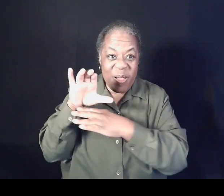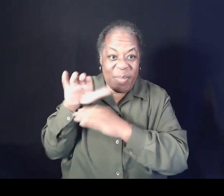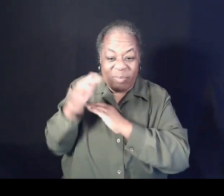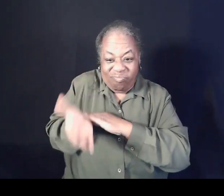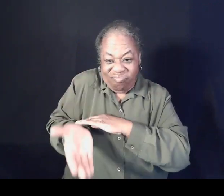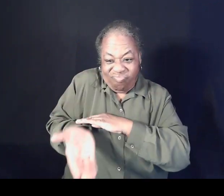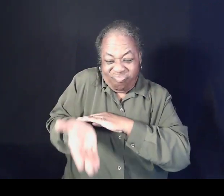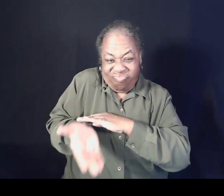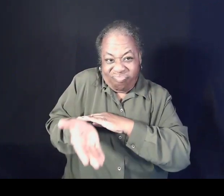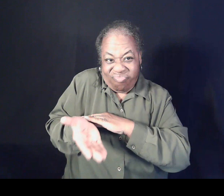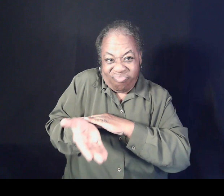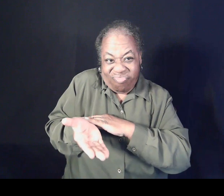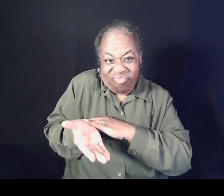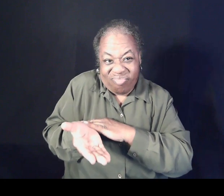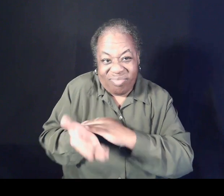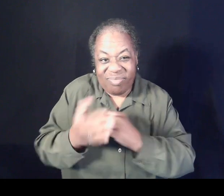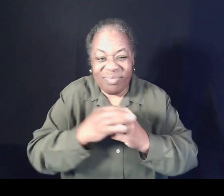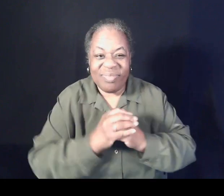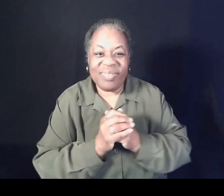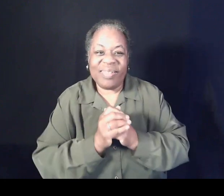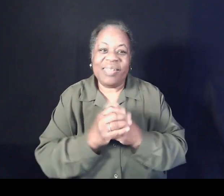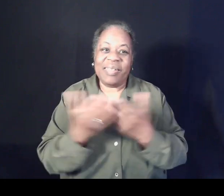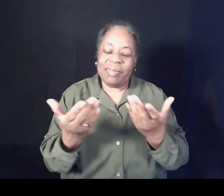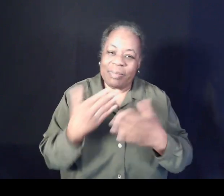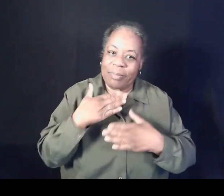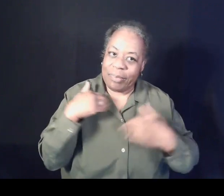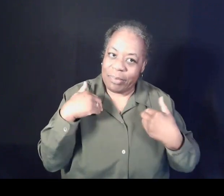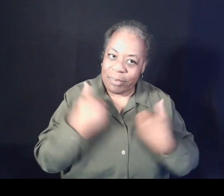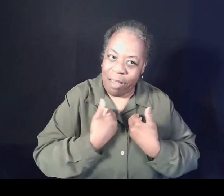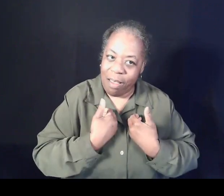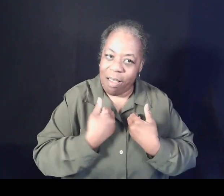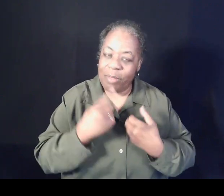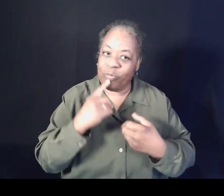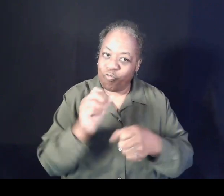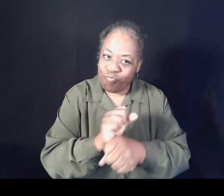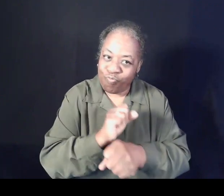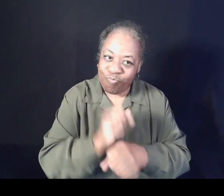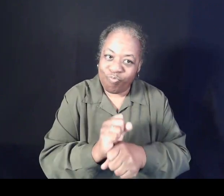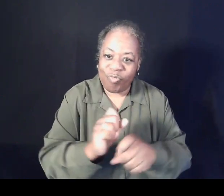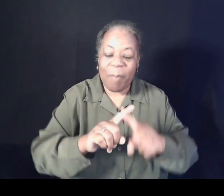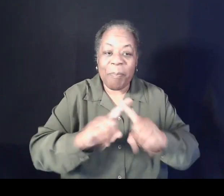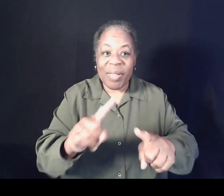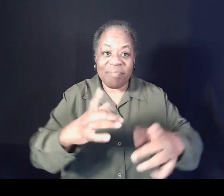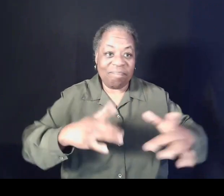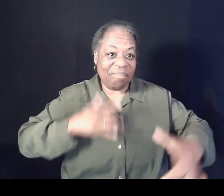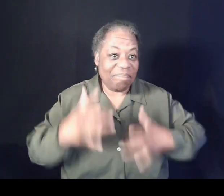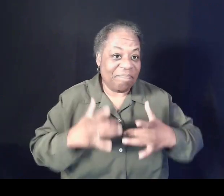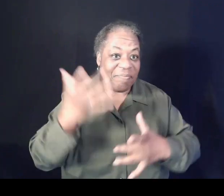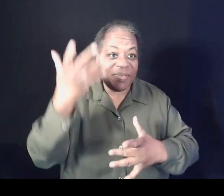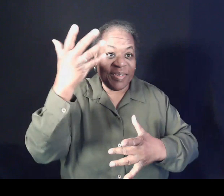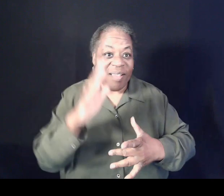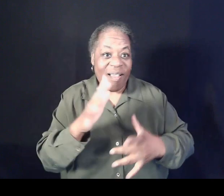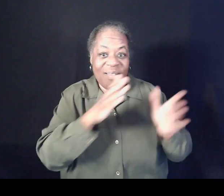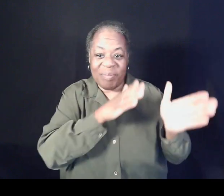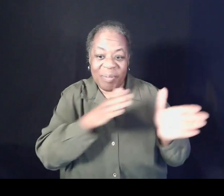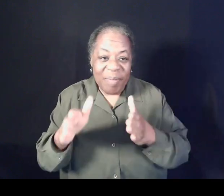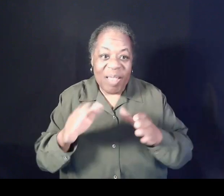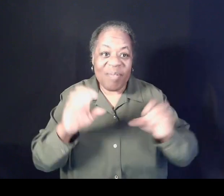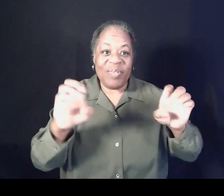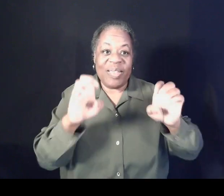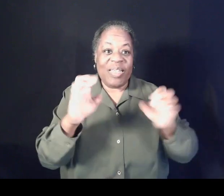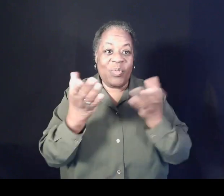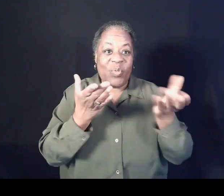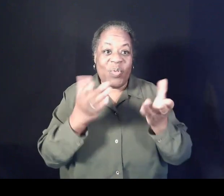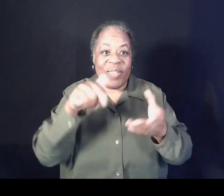digital Easter service. And although we're really tired, we are so excited for what God has in store for our Easter service this year.